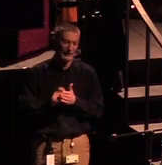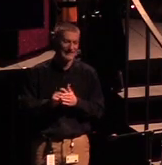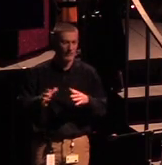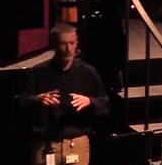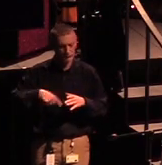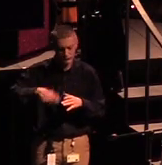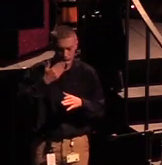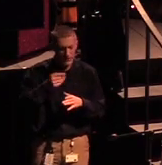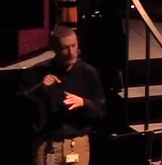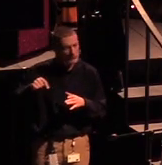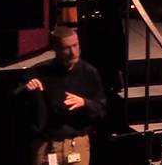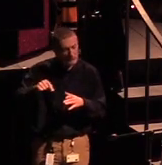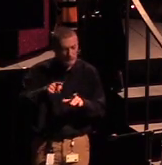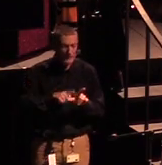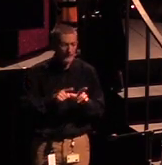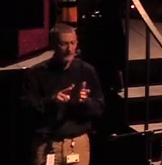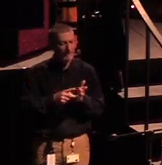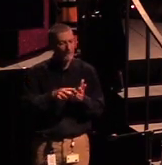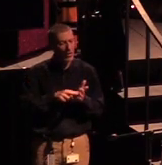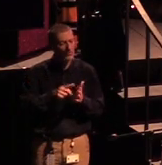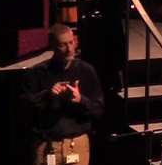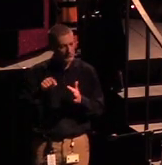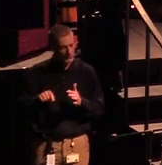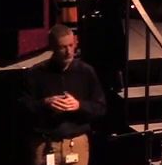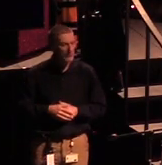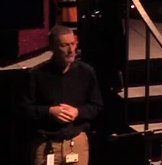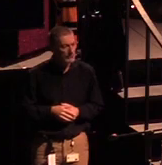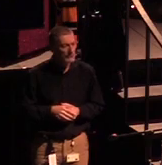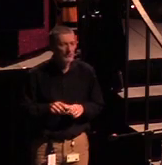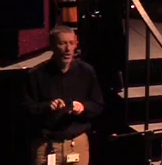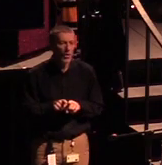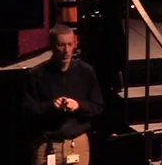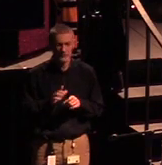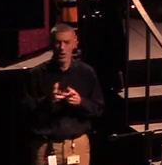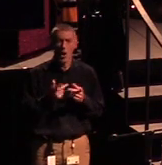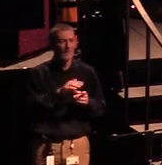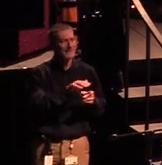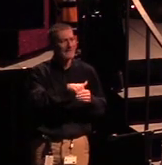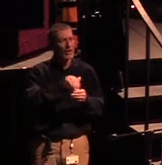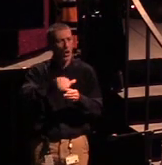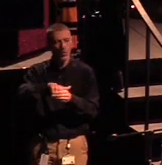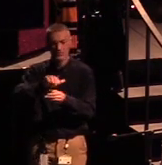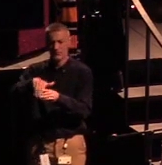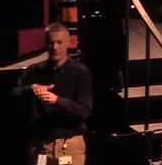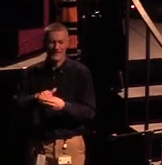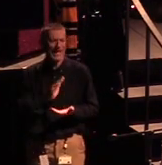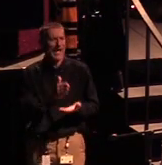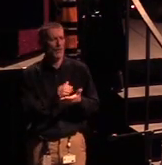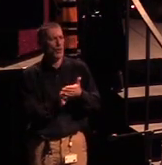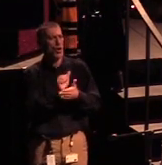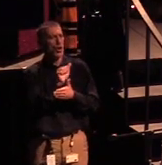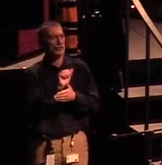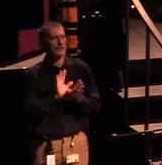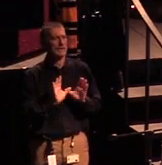you know everybody involved in the ITM side in making this happen they a core stakeholders and of course the absolutely cultured team